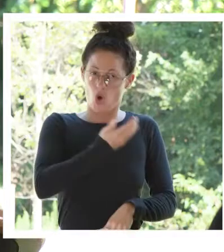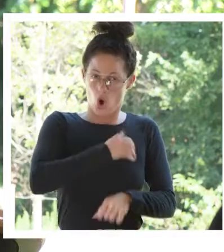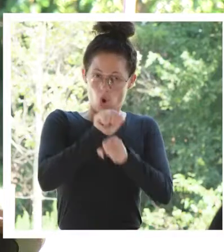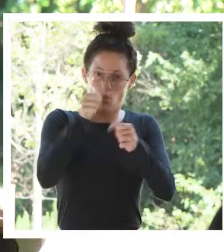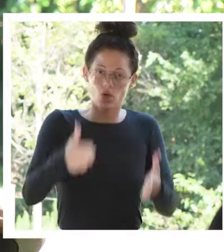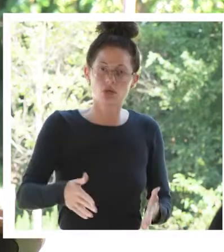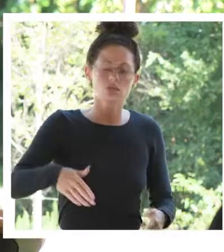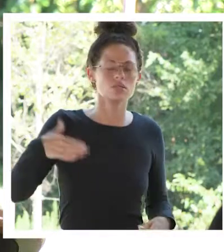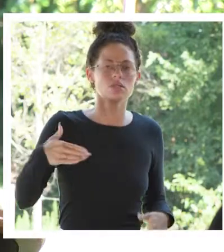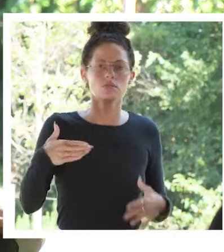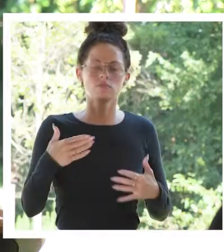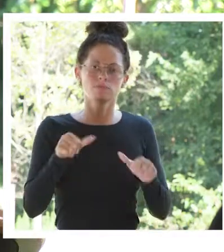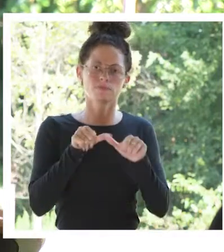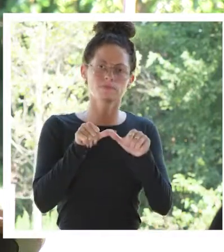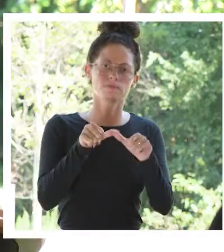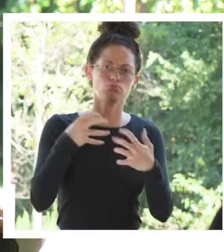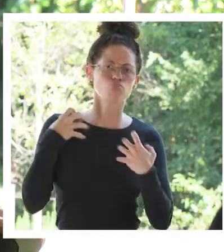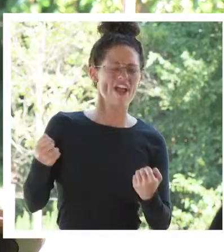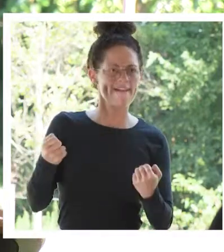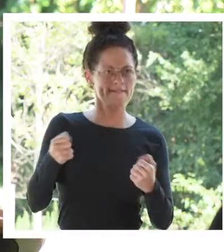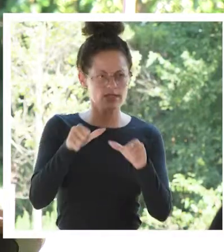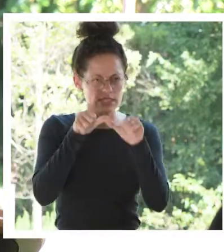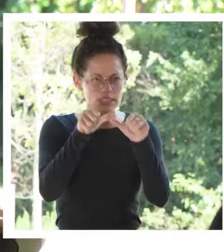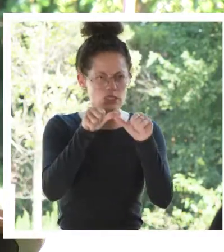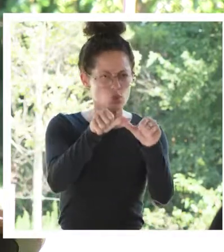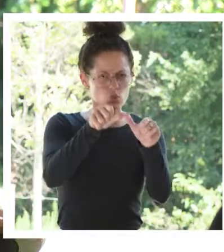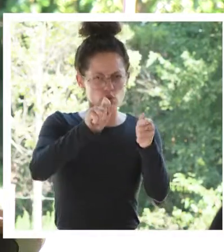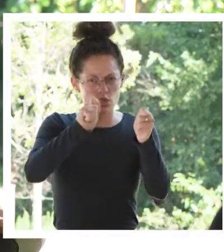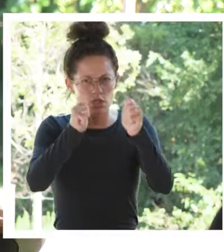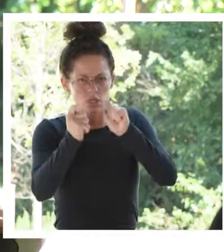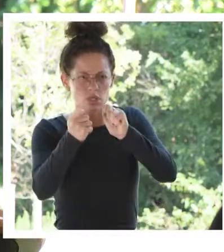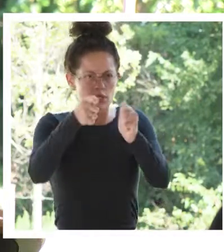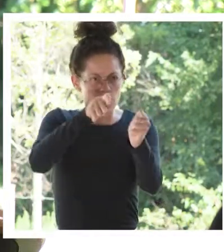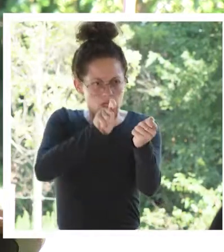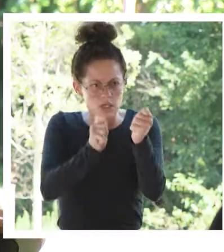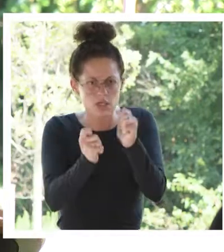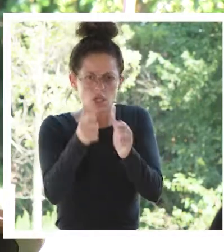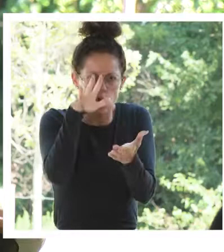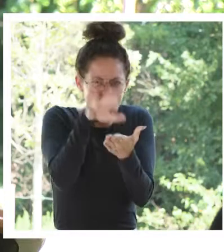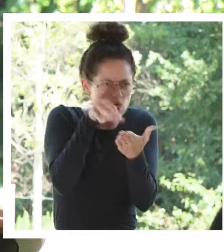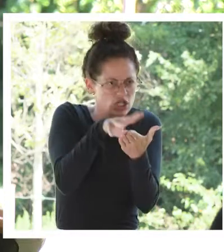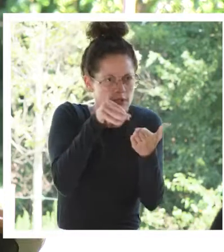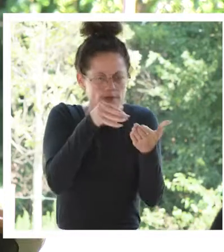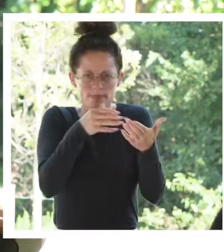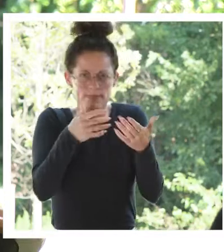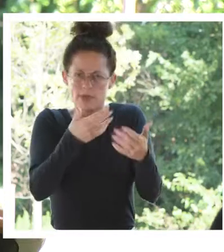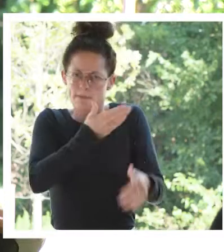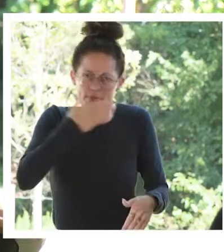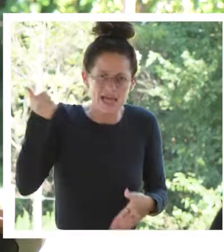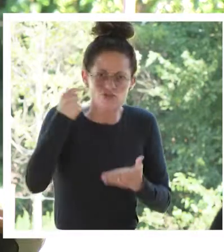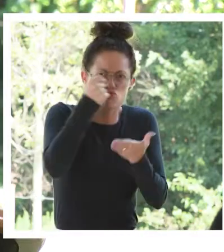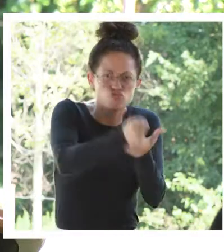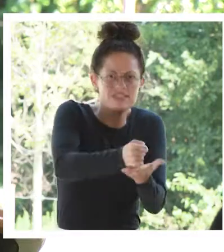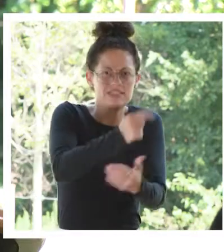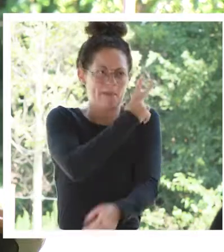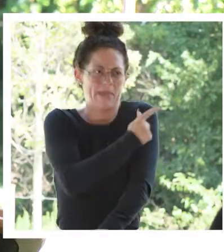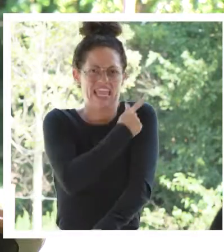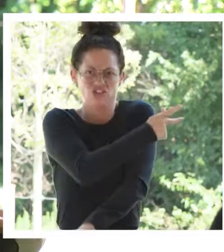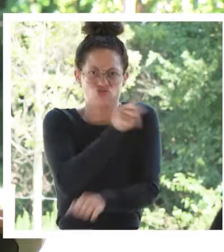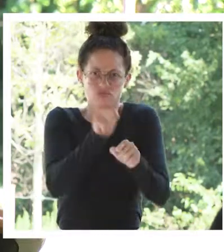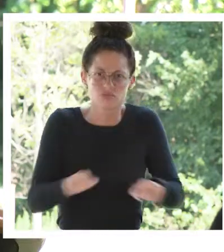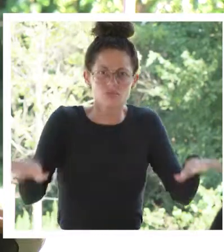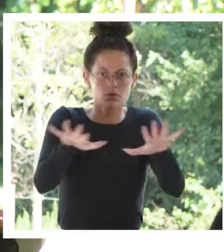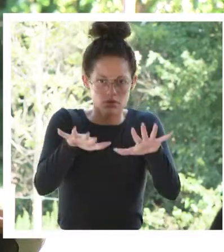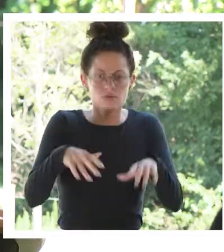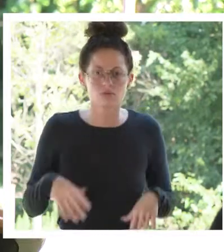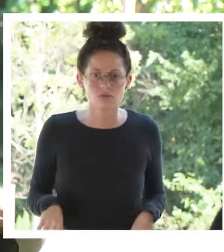this and have continued to evolve over the past couple of years in the treatment of patients so that we can